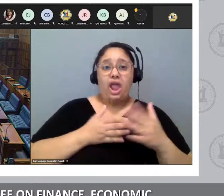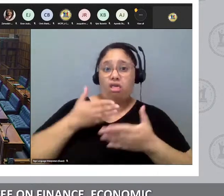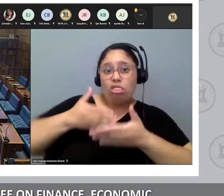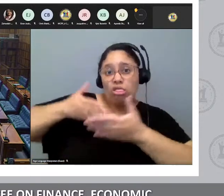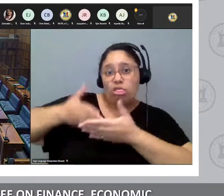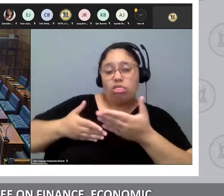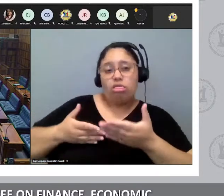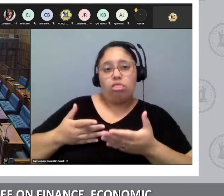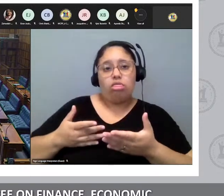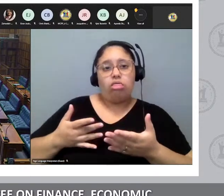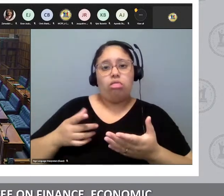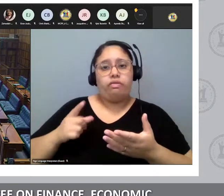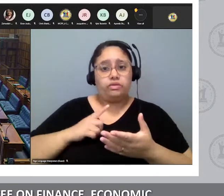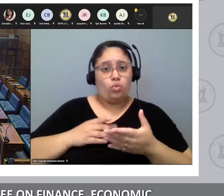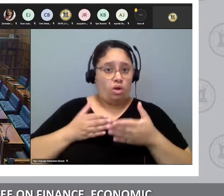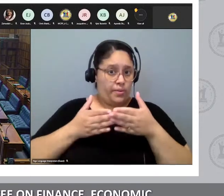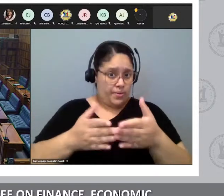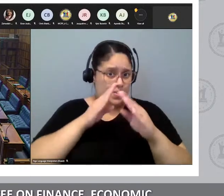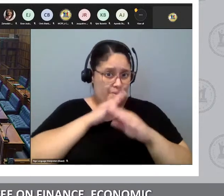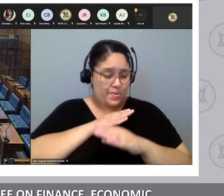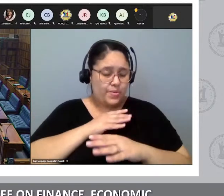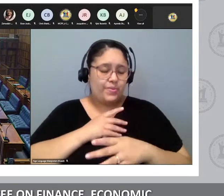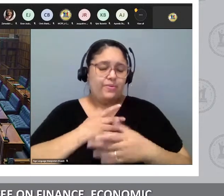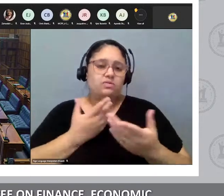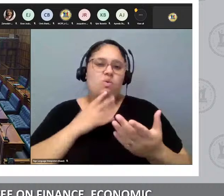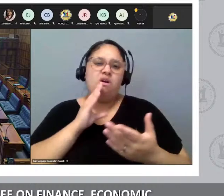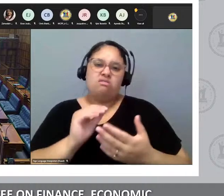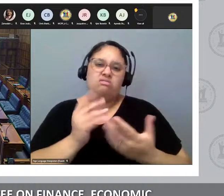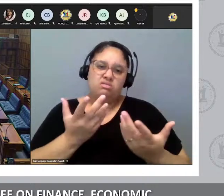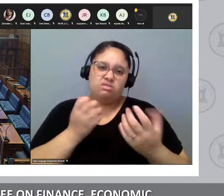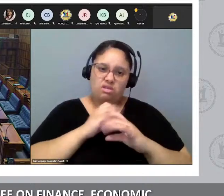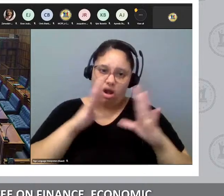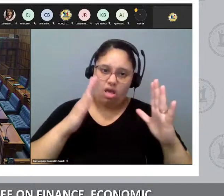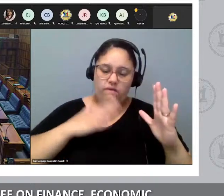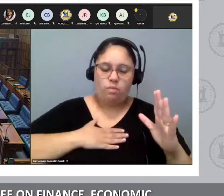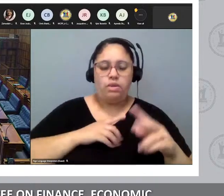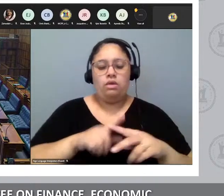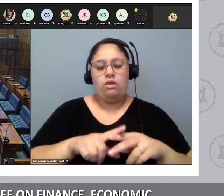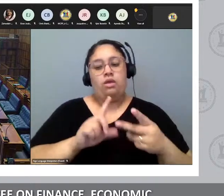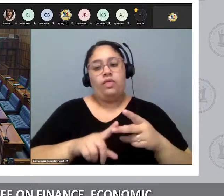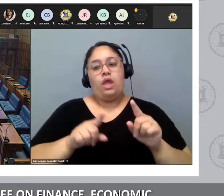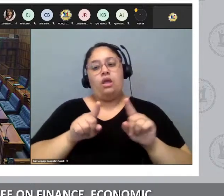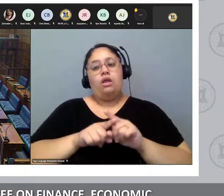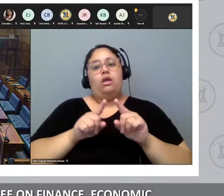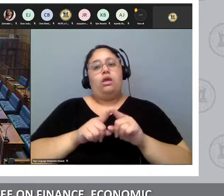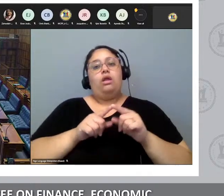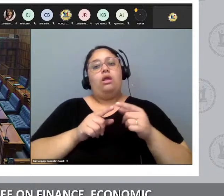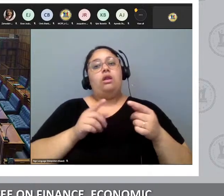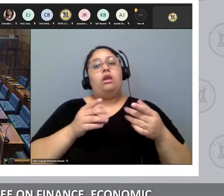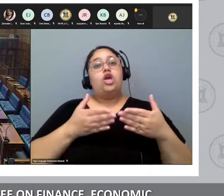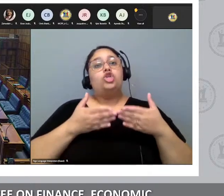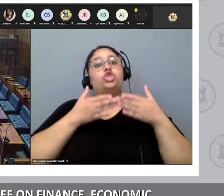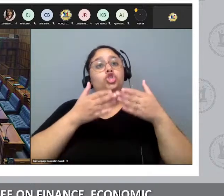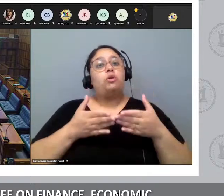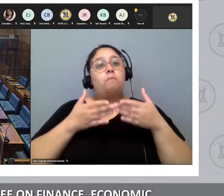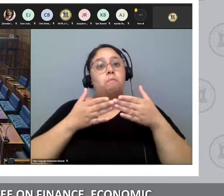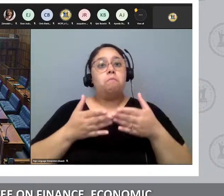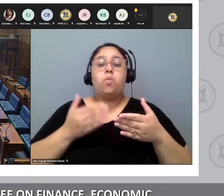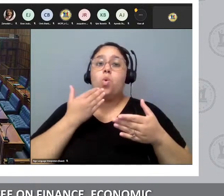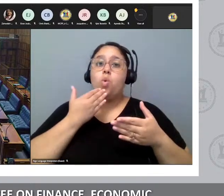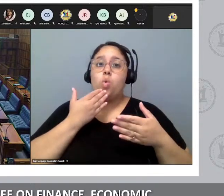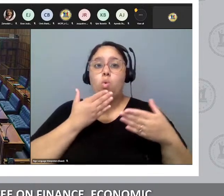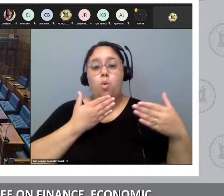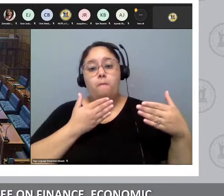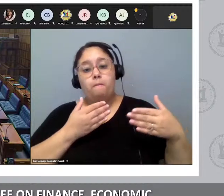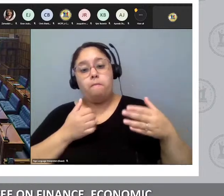to this um then on the um vessels bypassing Cape Town